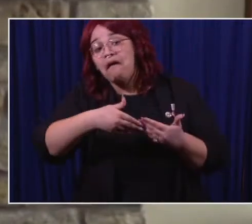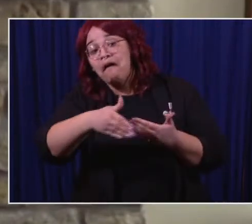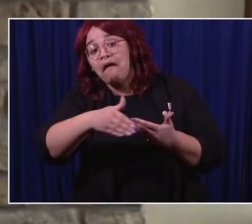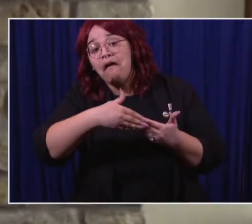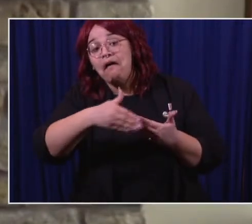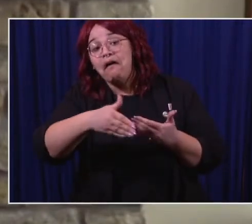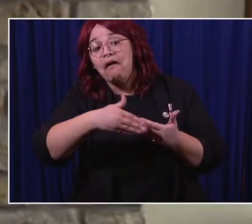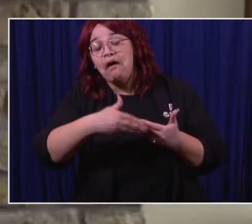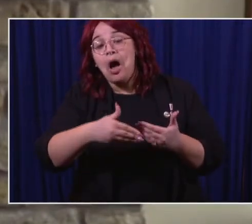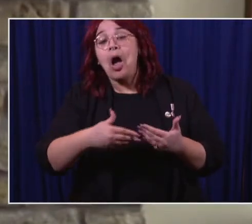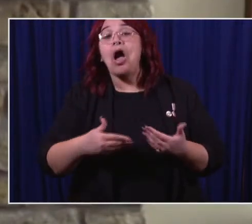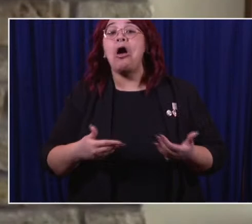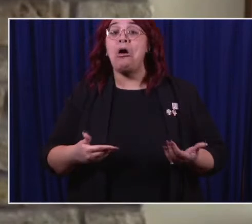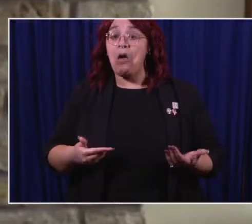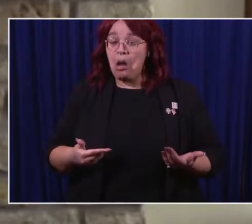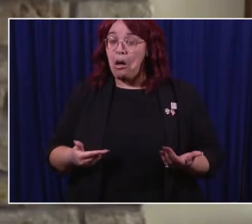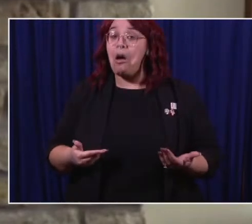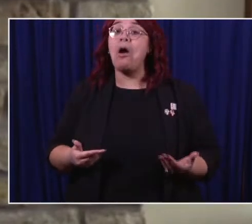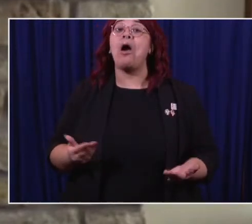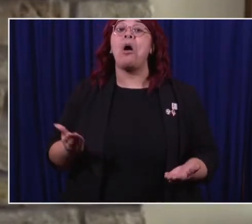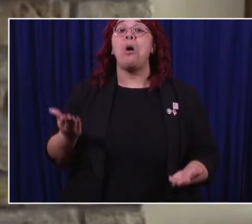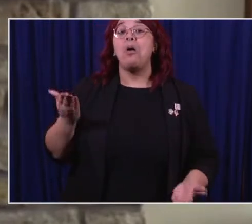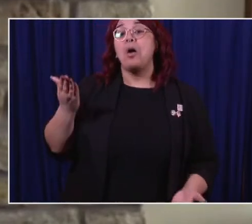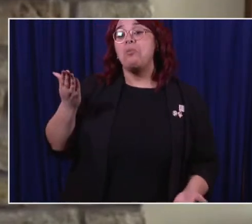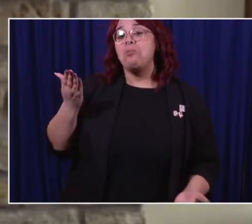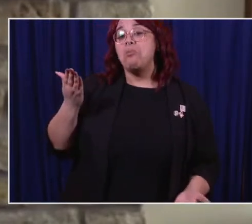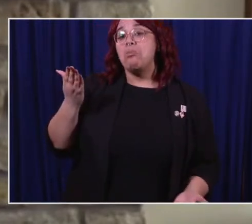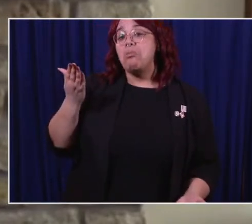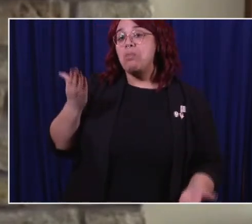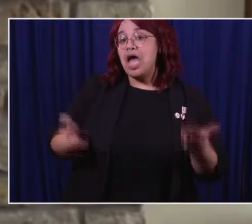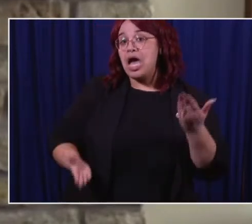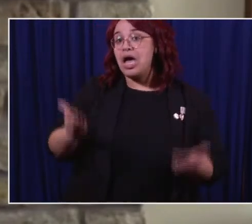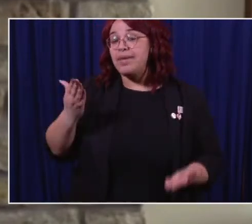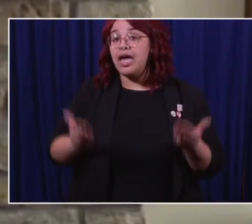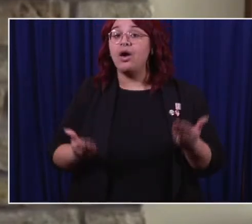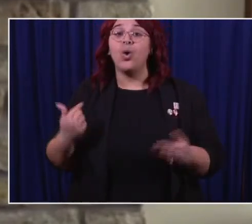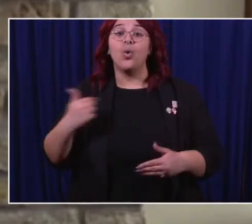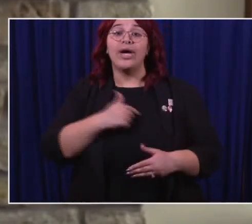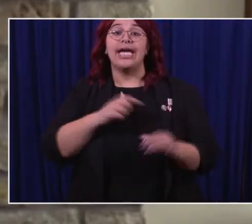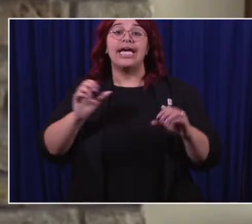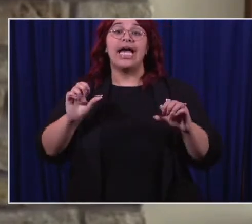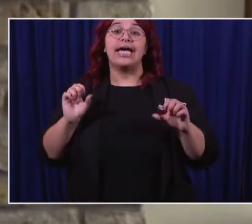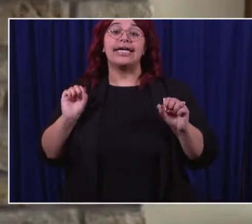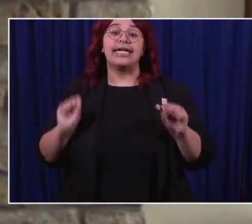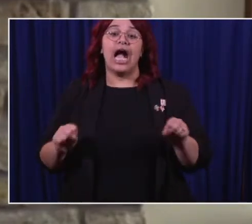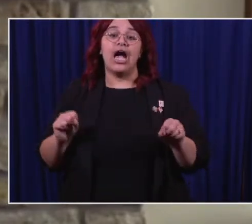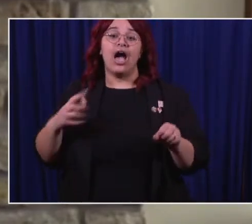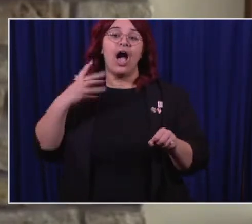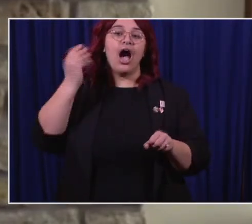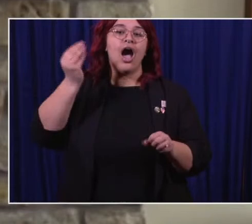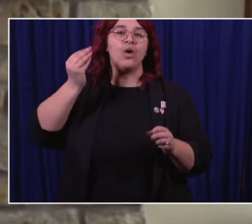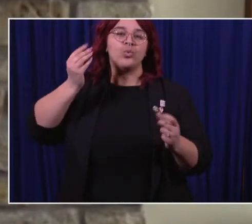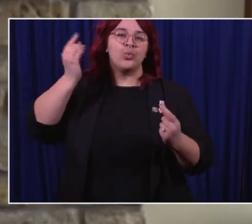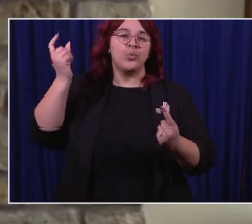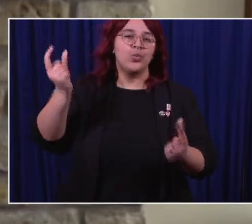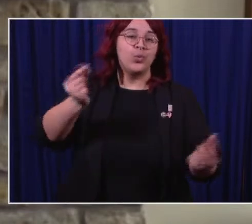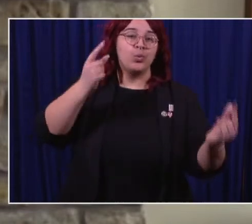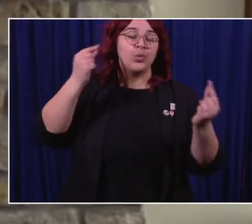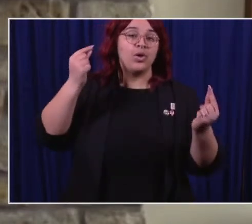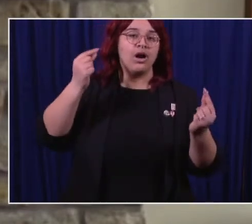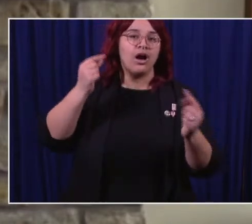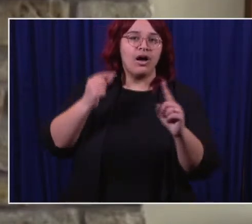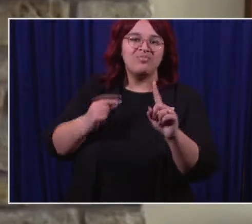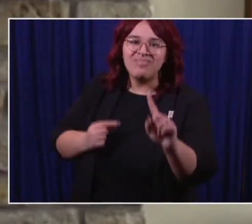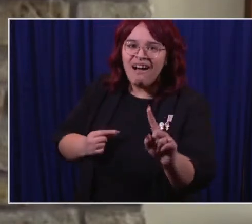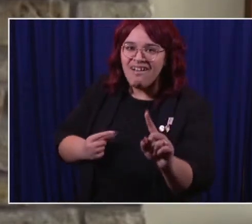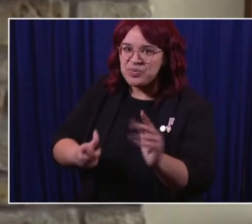didn't think we could do before, but only if we have strict mask compliance. Mask compliance plus the vaccine is going to